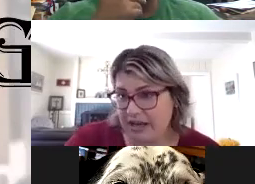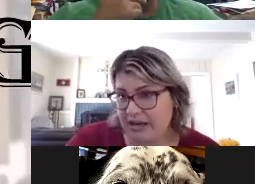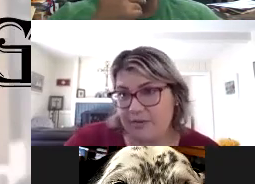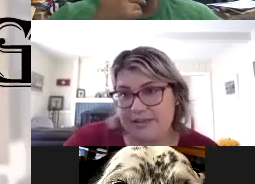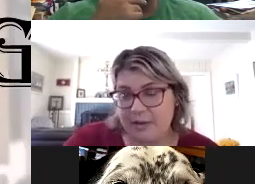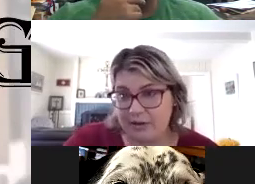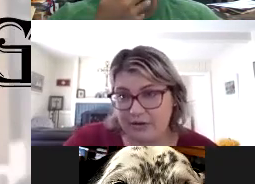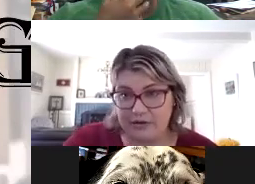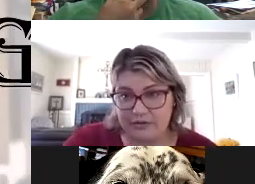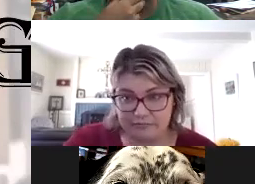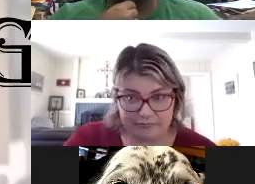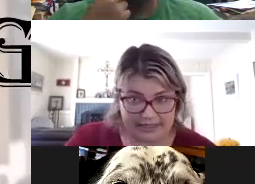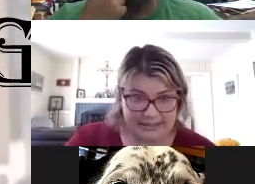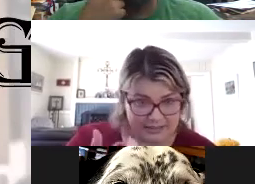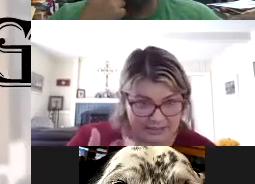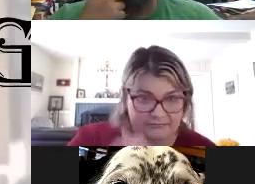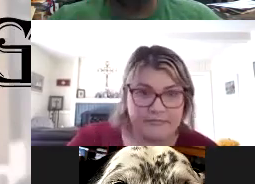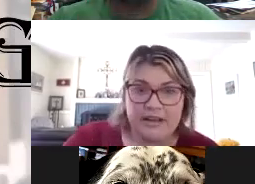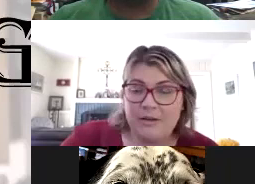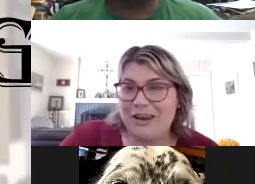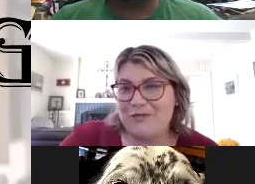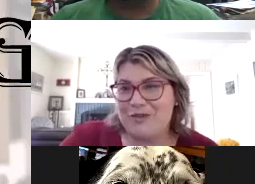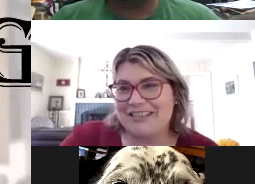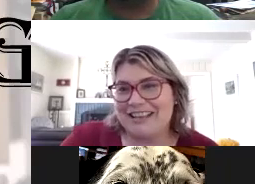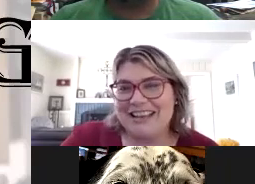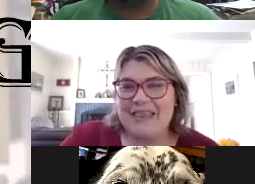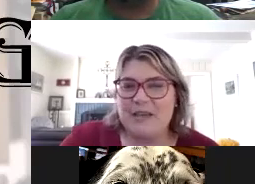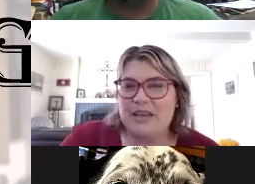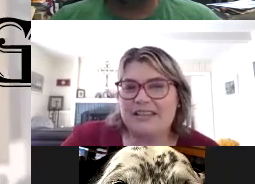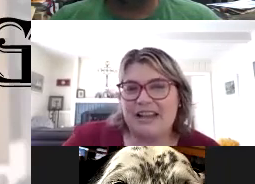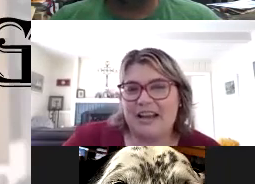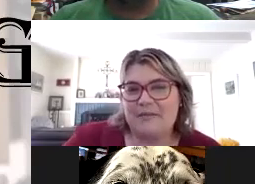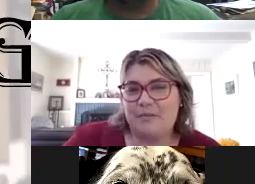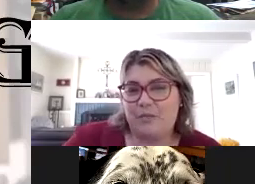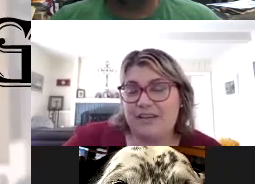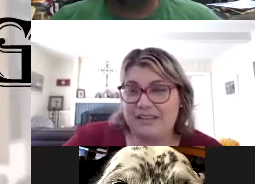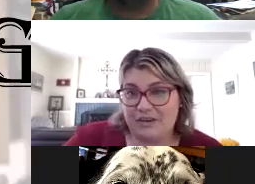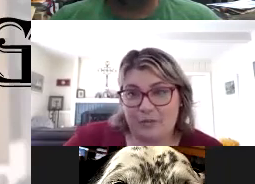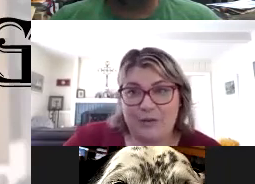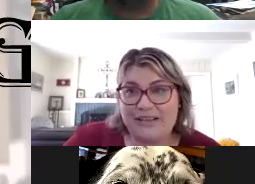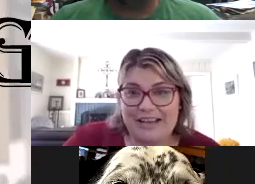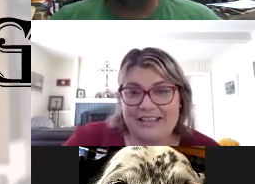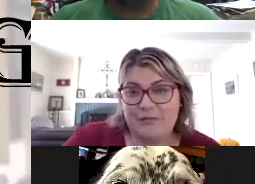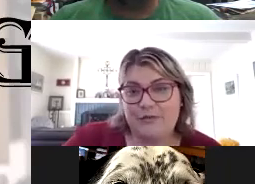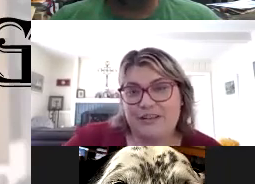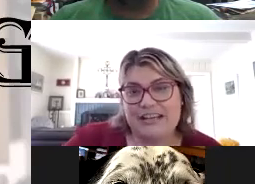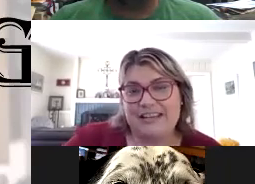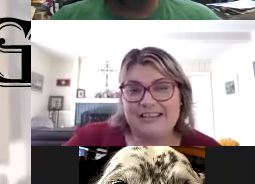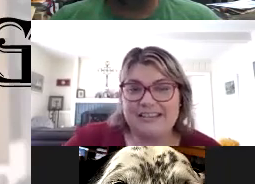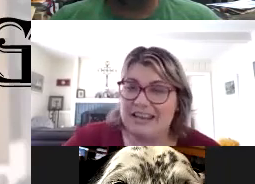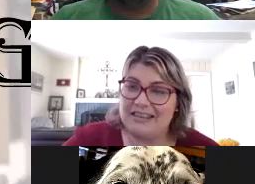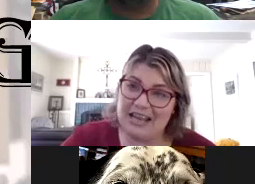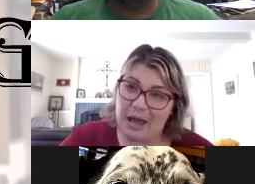whichever candidate wins the popular vote, except in Maine and Nebraska, they meet this year, it'll be Wednesday, December